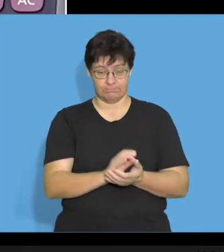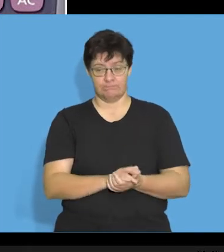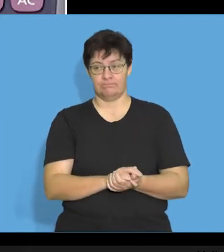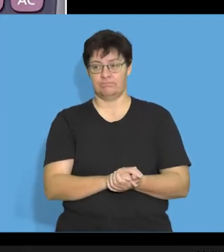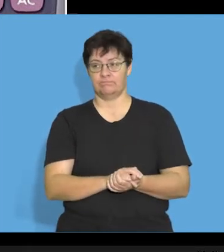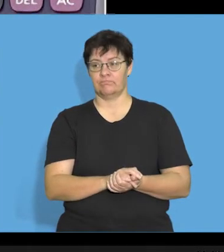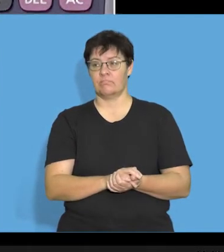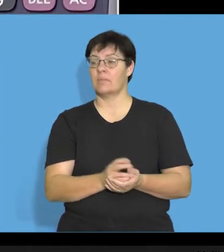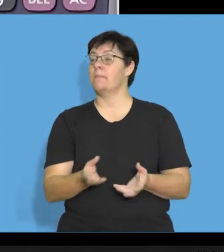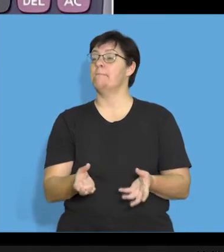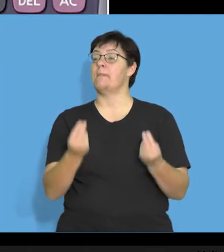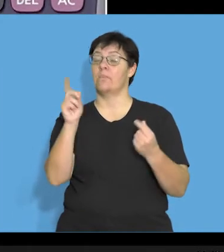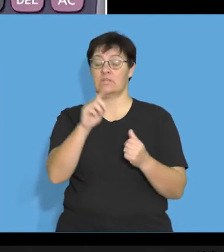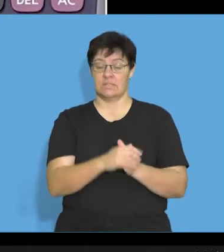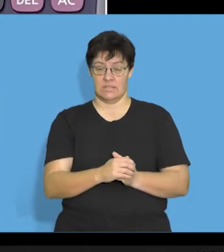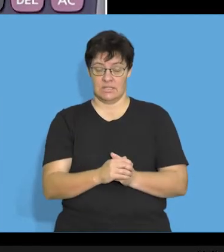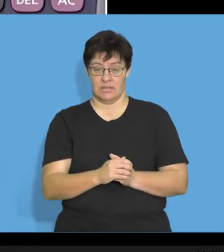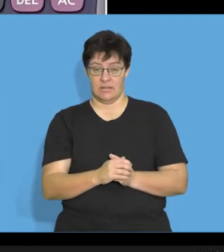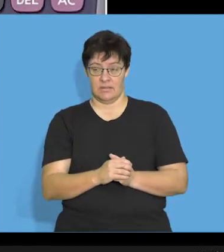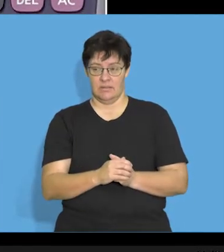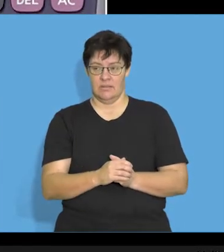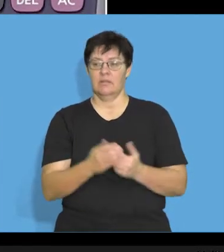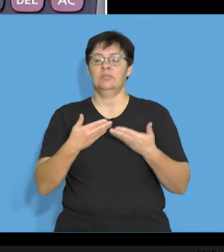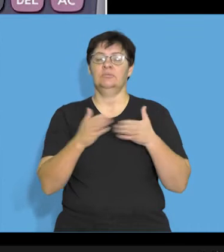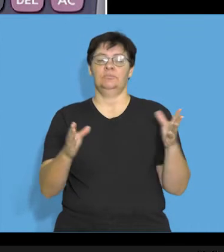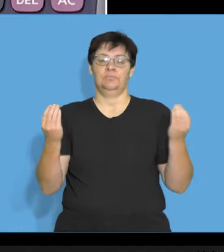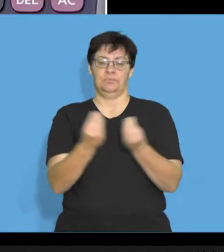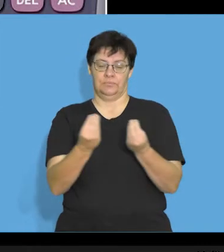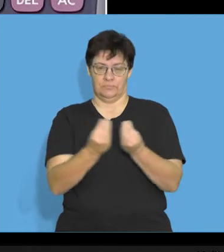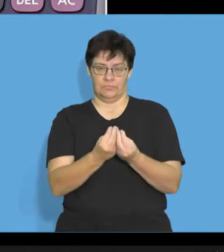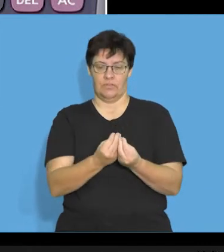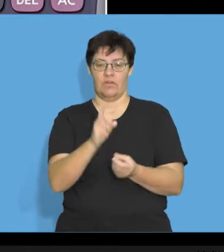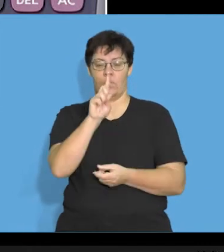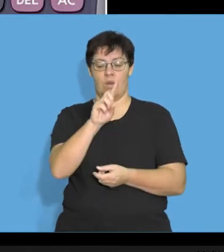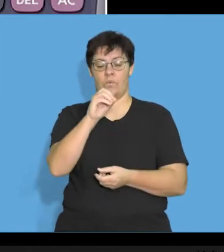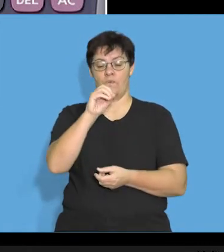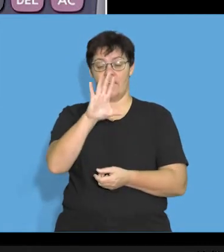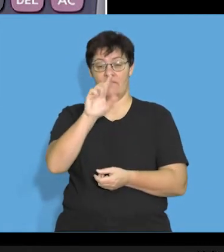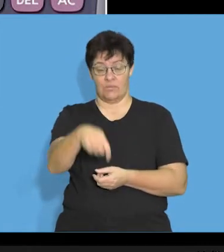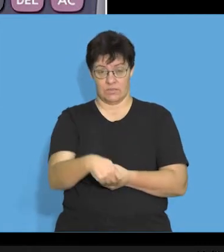will now give me my opening stock of 105,000